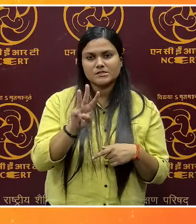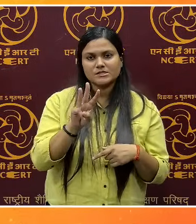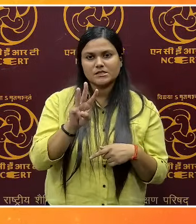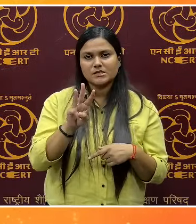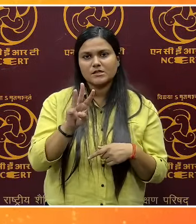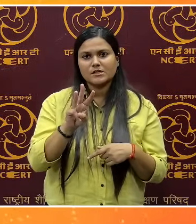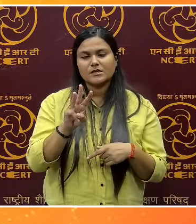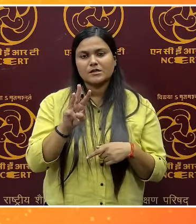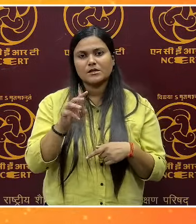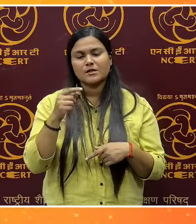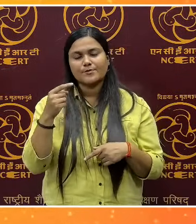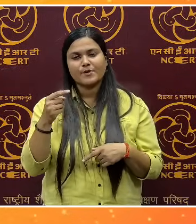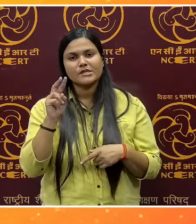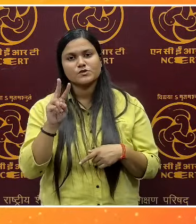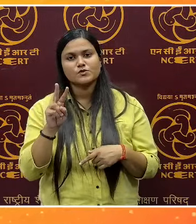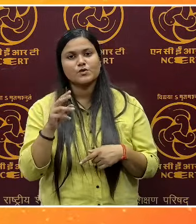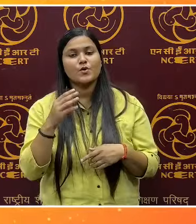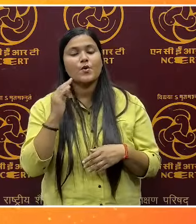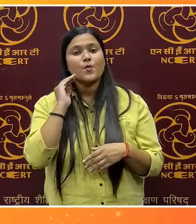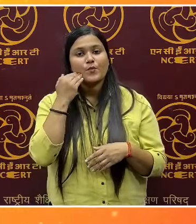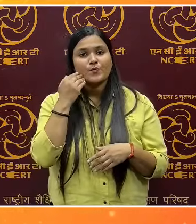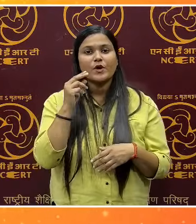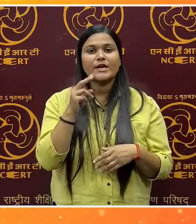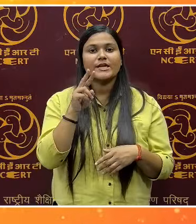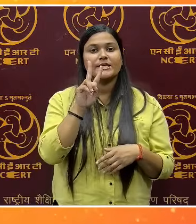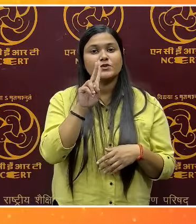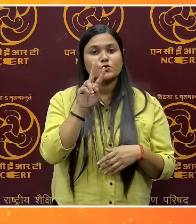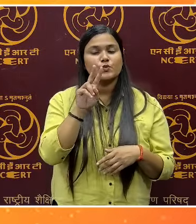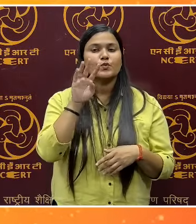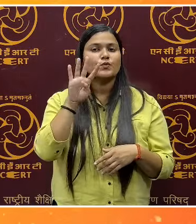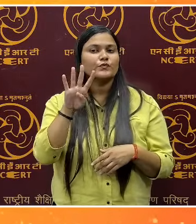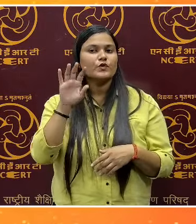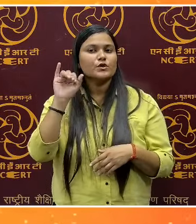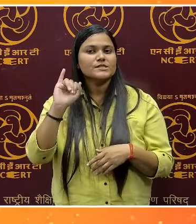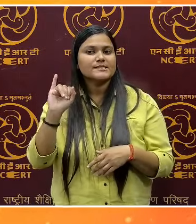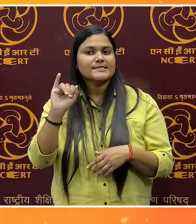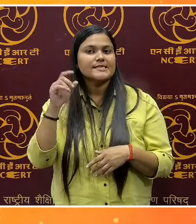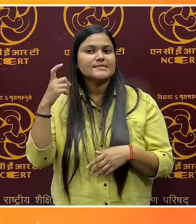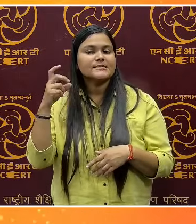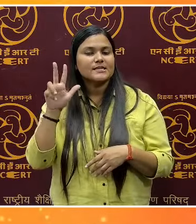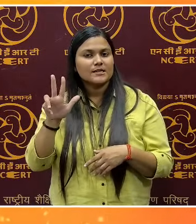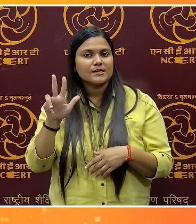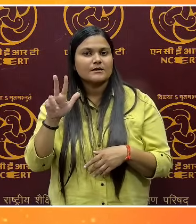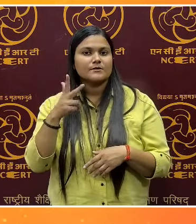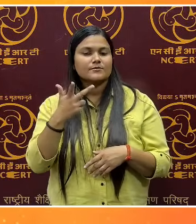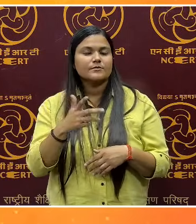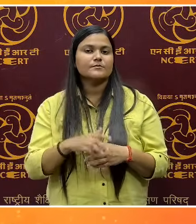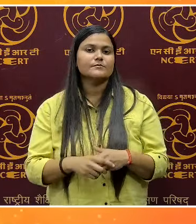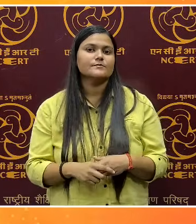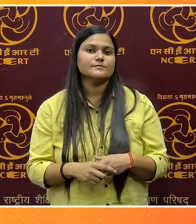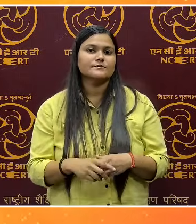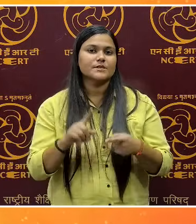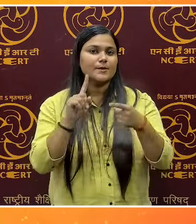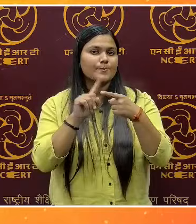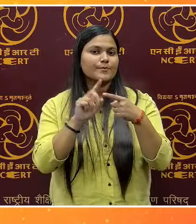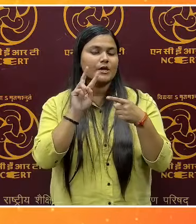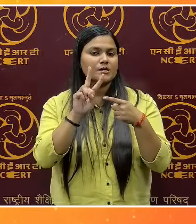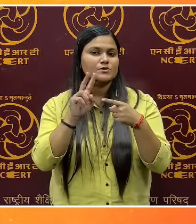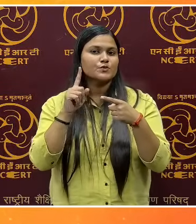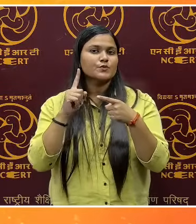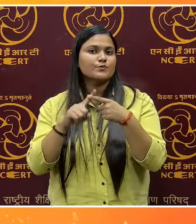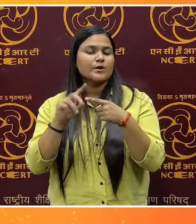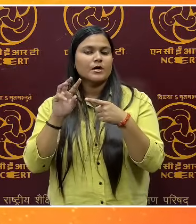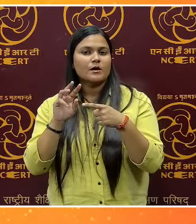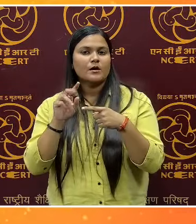I told you, whenever even power is there, children, so result will be what? See, just observe. It will be in the plus, Yes, right? minus 3